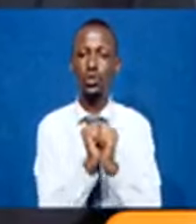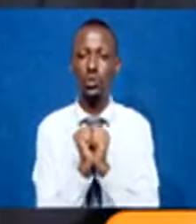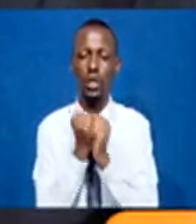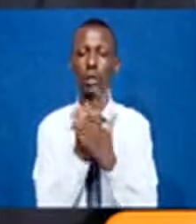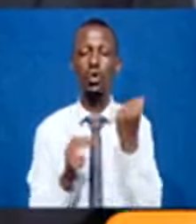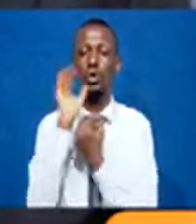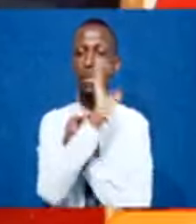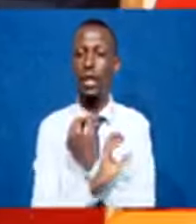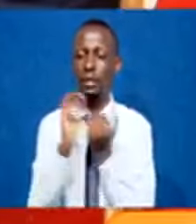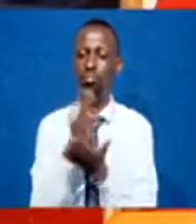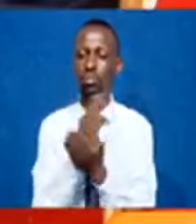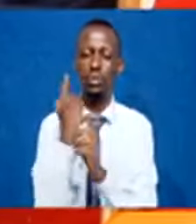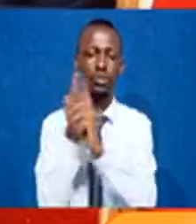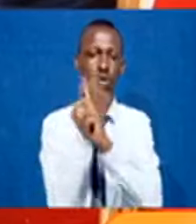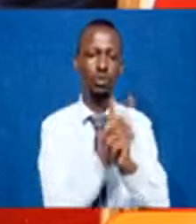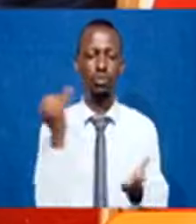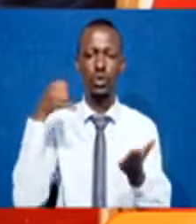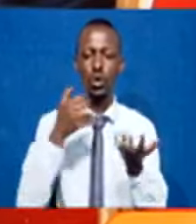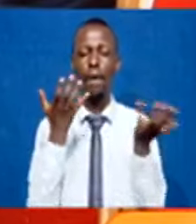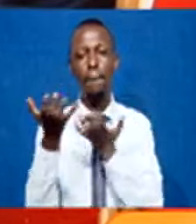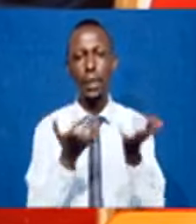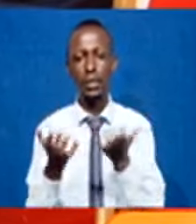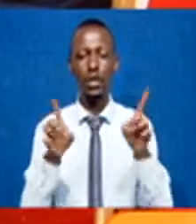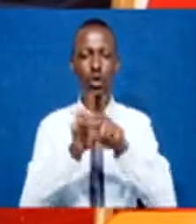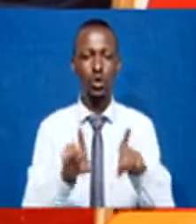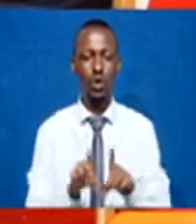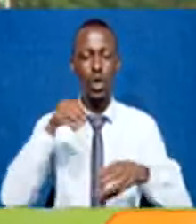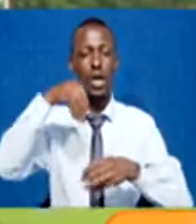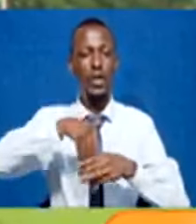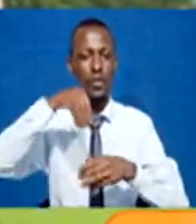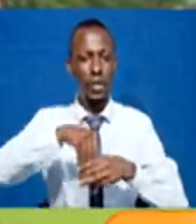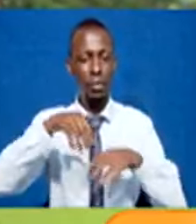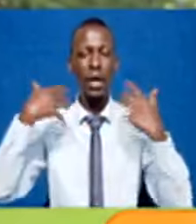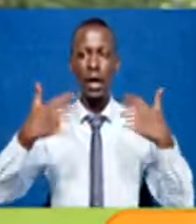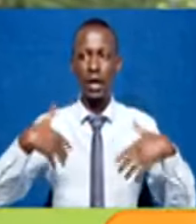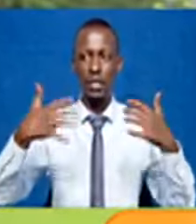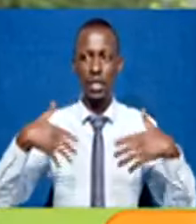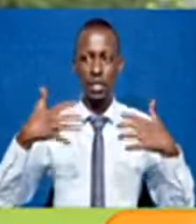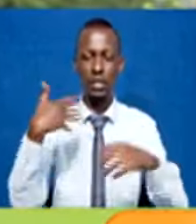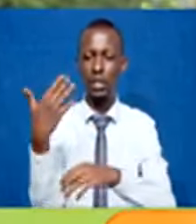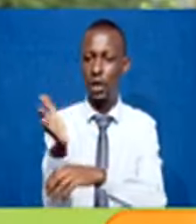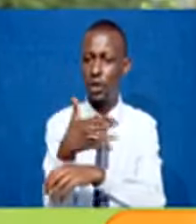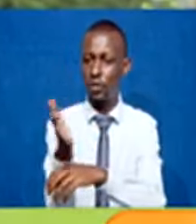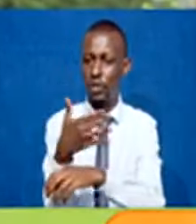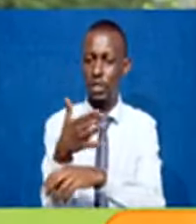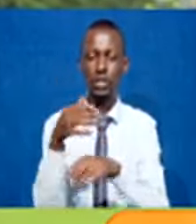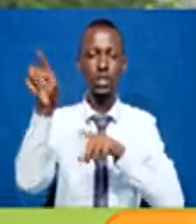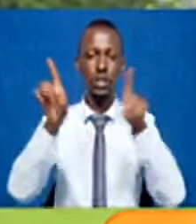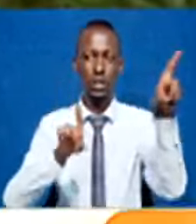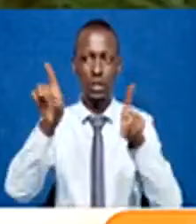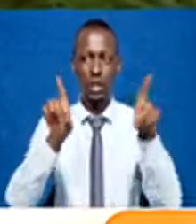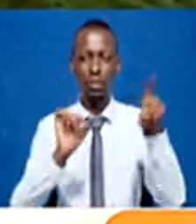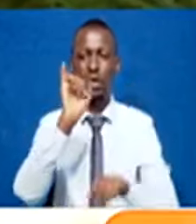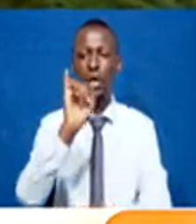in various sectors, including trade and investment, agriculture, fisheries, transport,